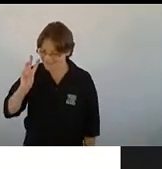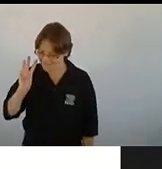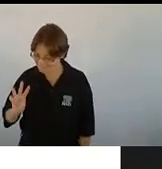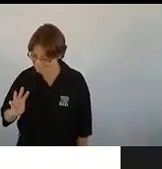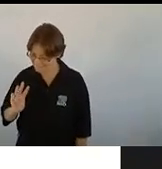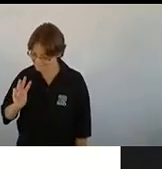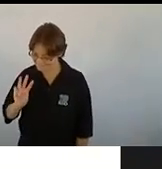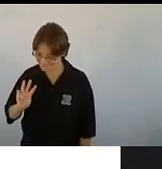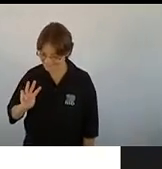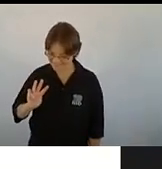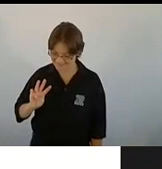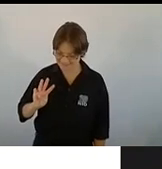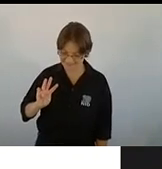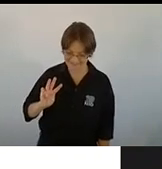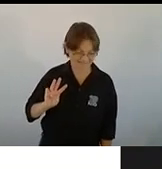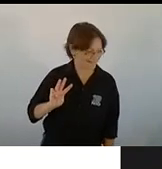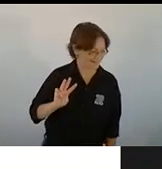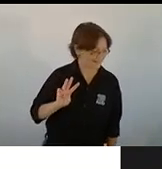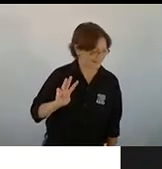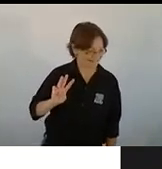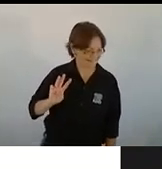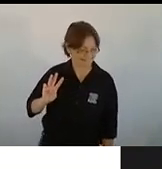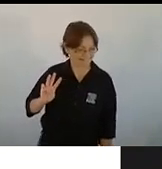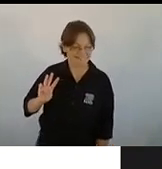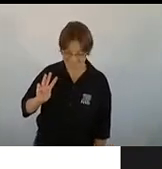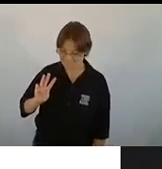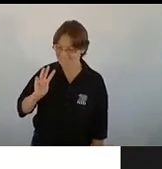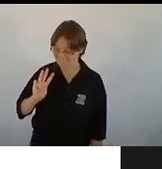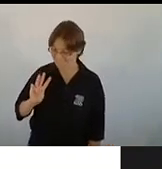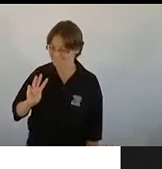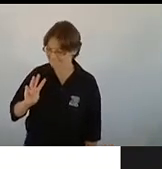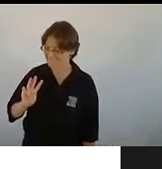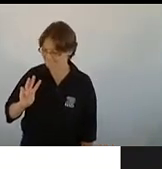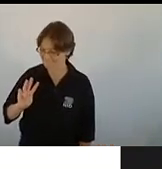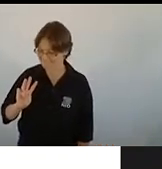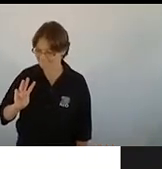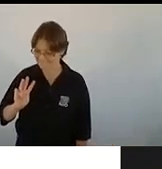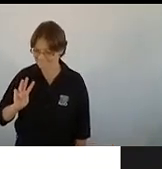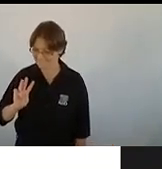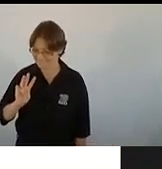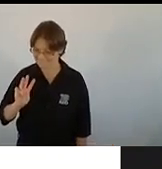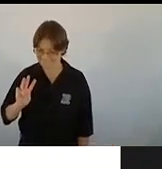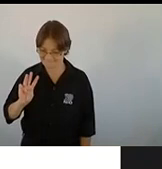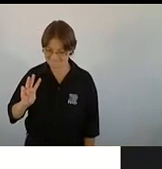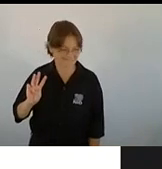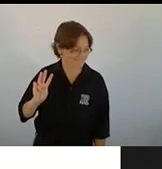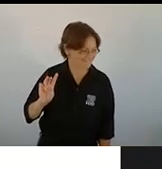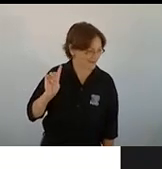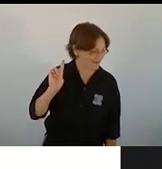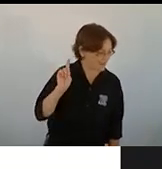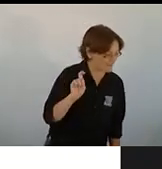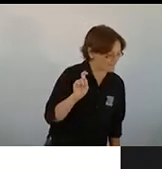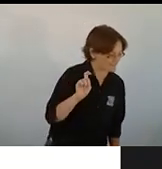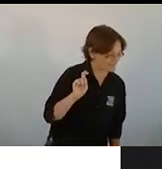several signs use this hand shape. The W, again, several signs use this hand shape. So that's why it's